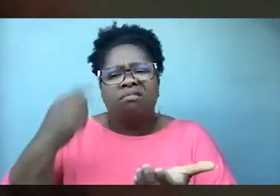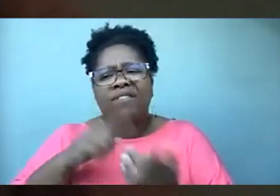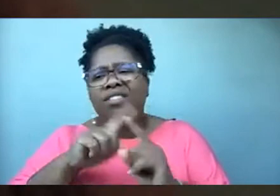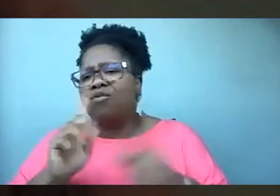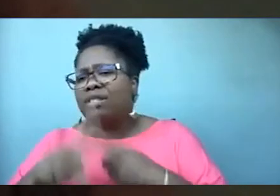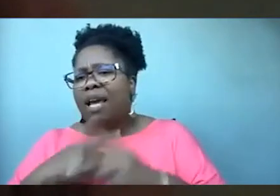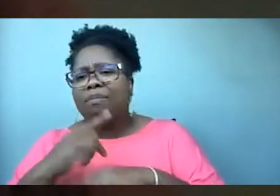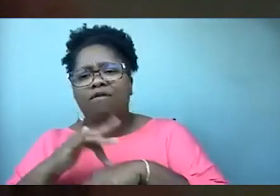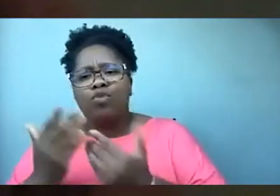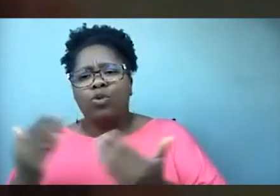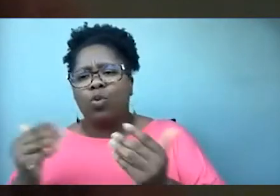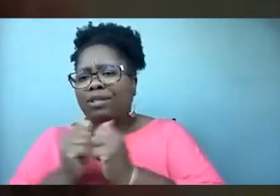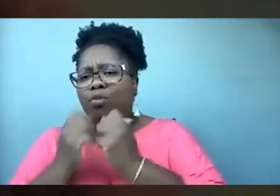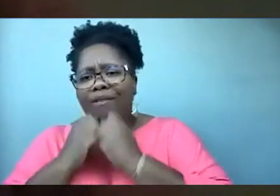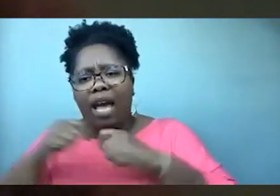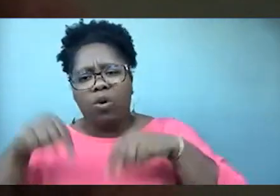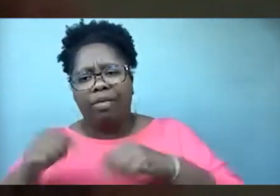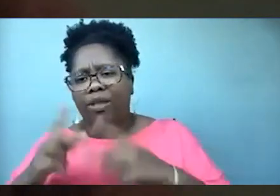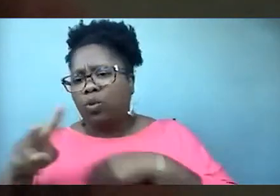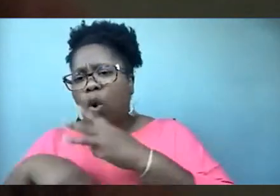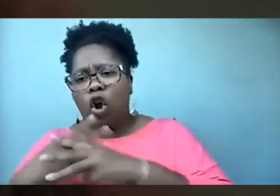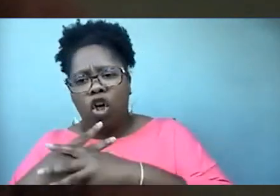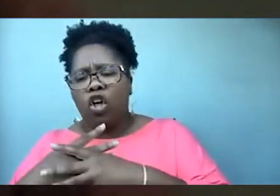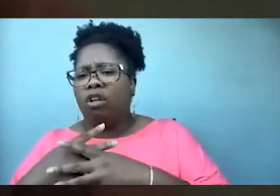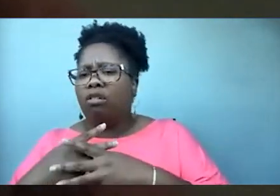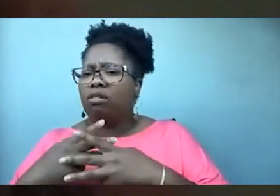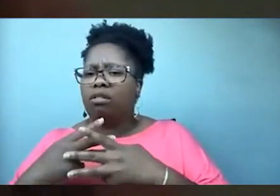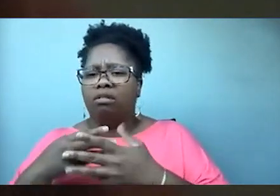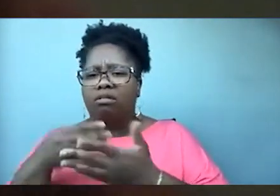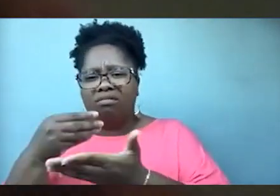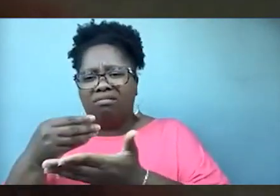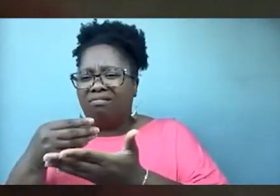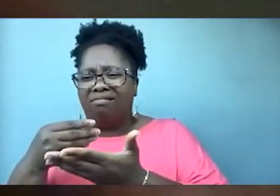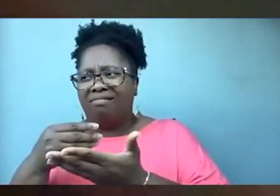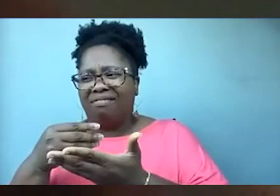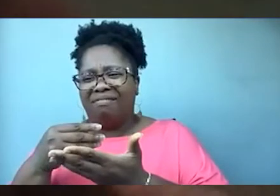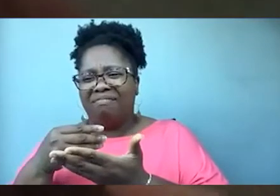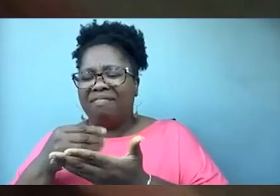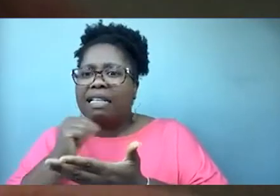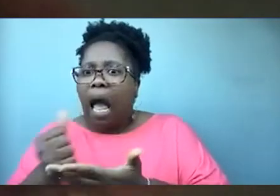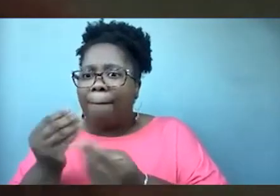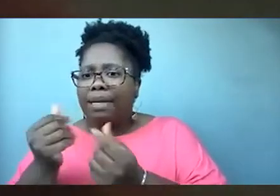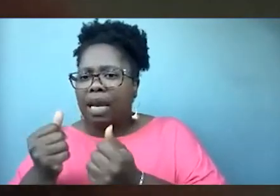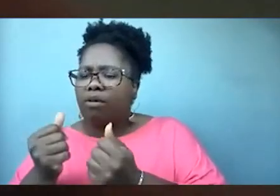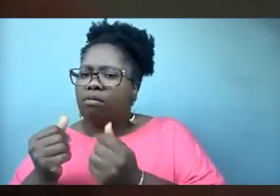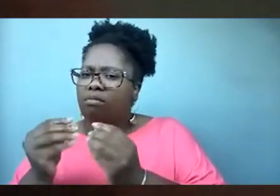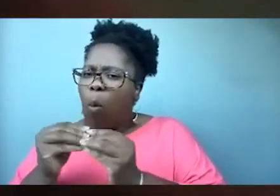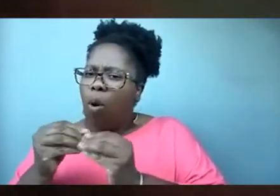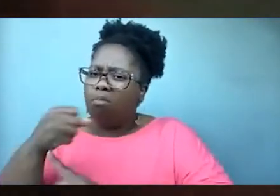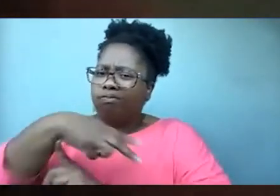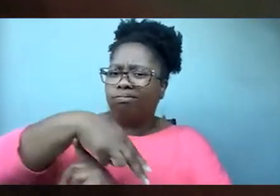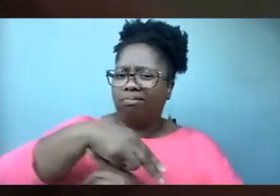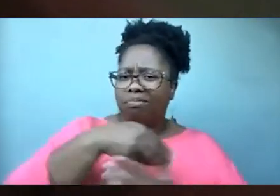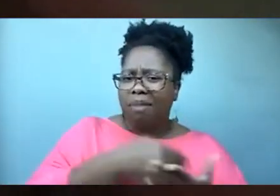value, that we get socialized into believing don't have value. And